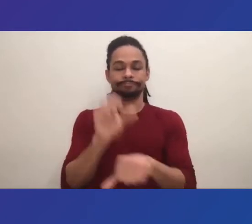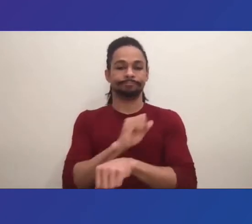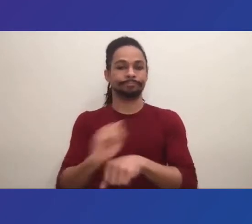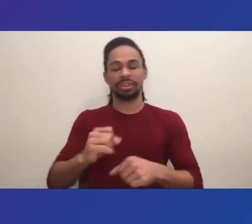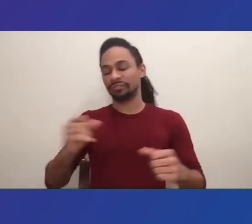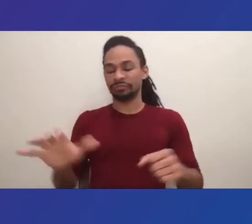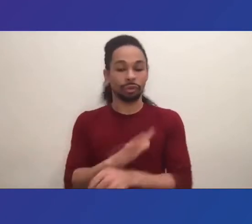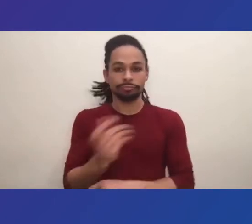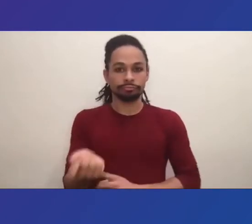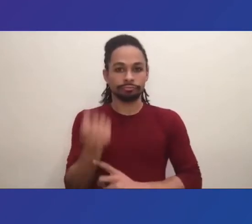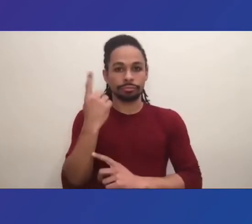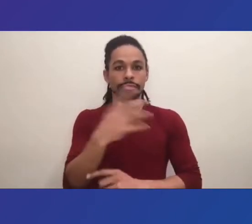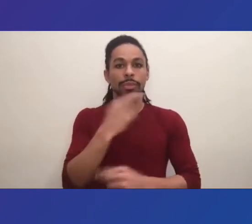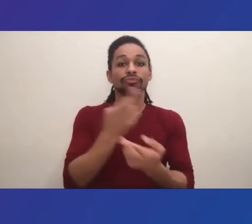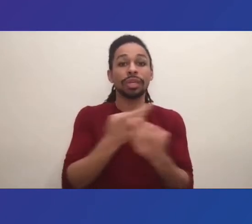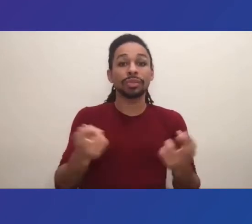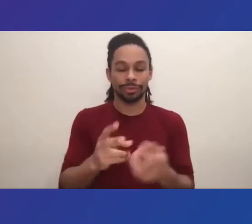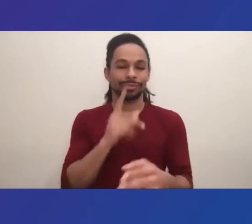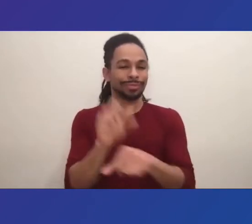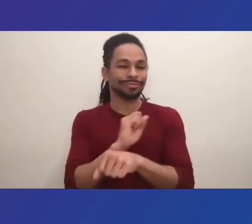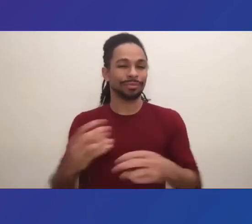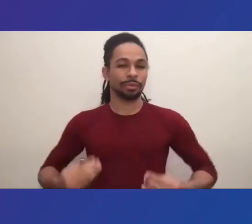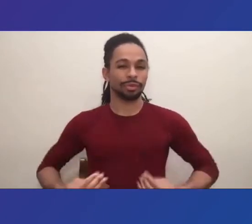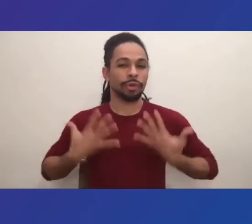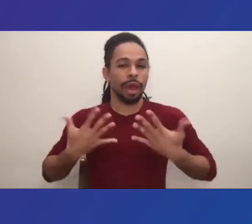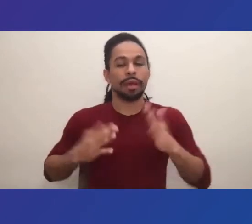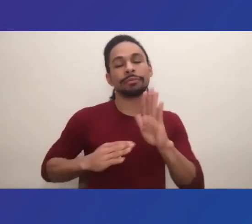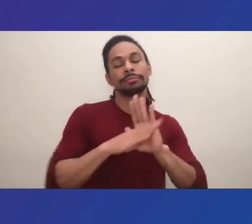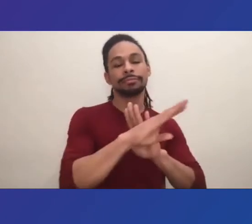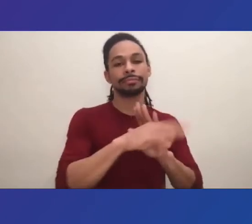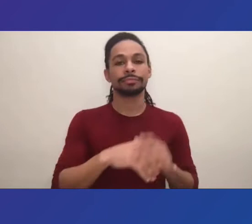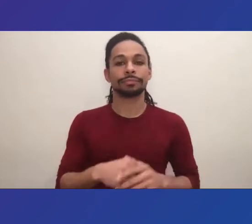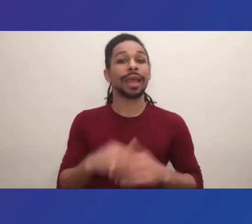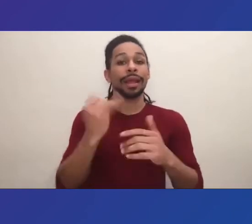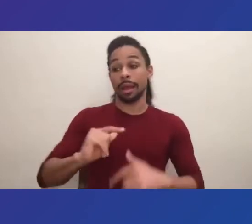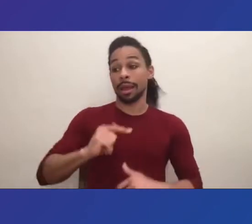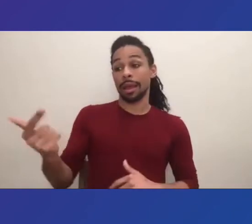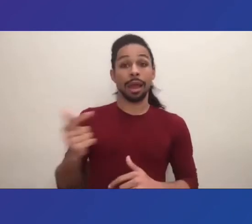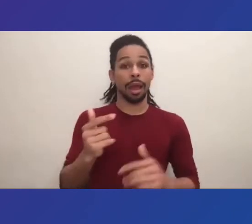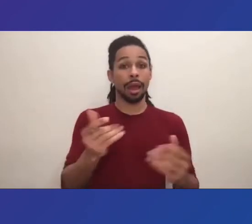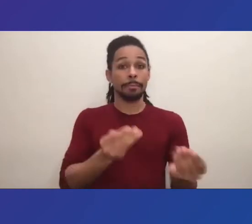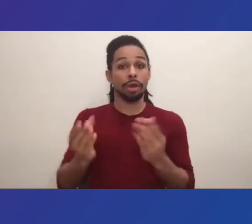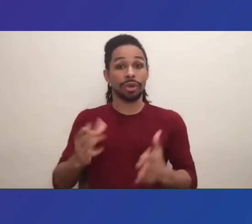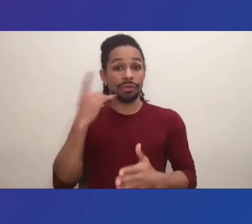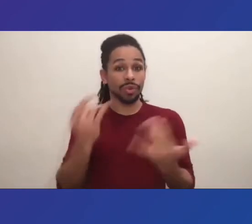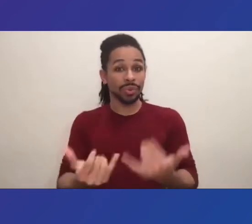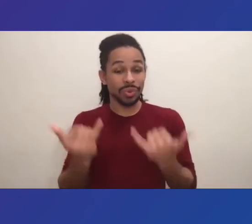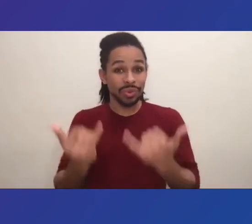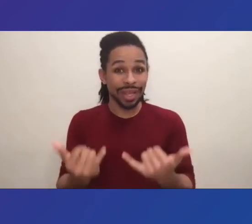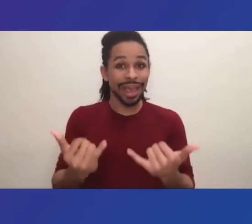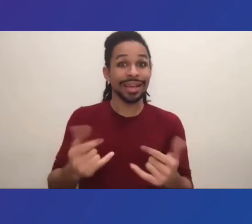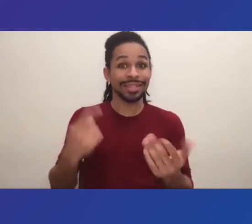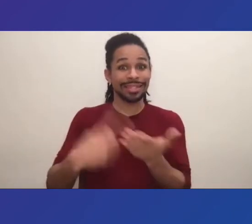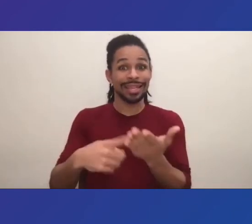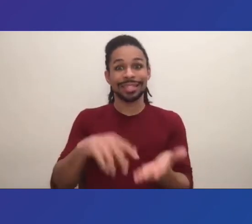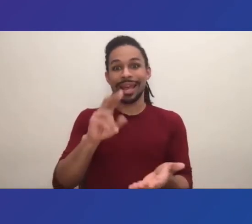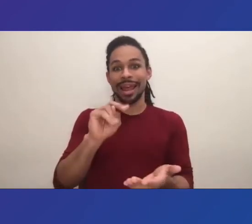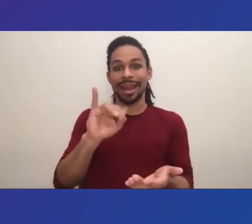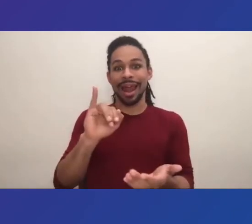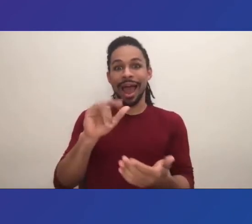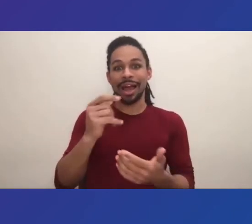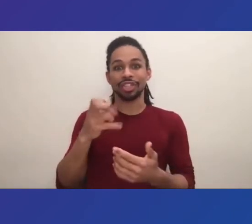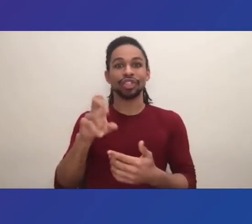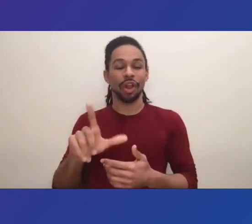to actually thrive? Turning you over to our moderator for today's discussion, Nycha Whitson,